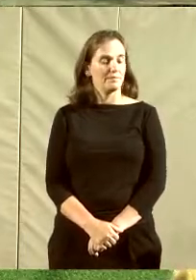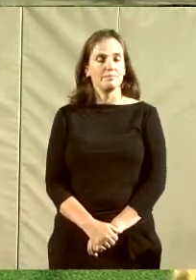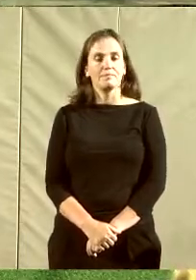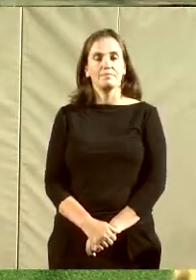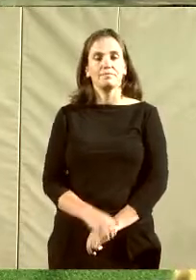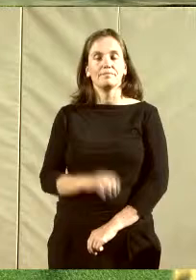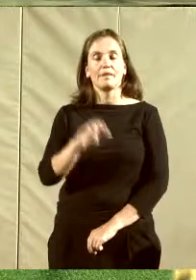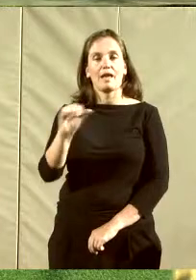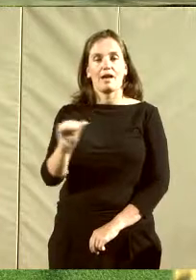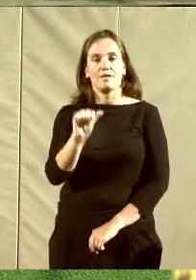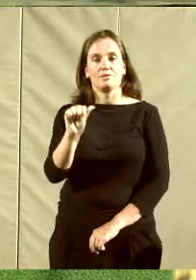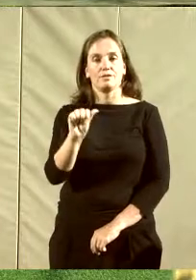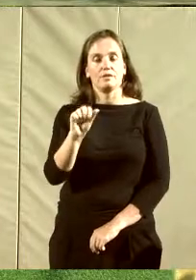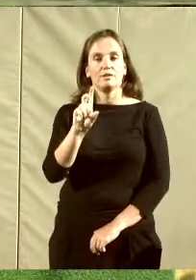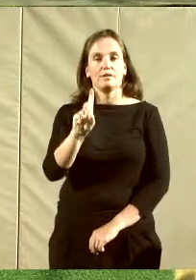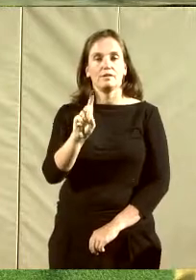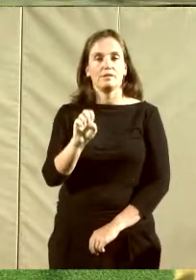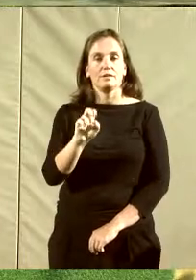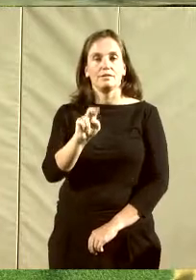Ashley Denny.